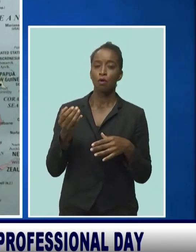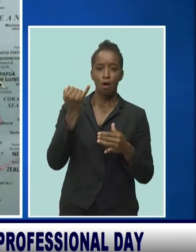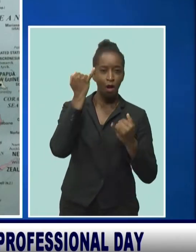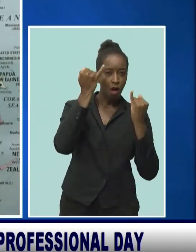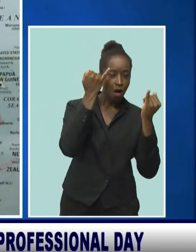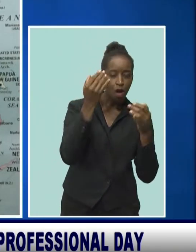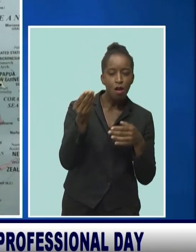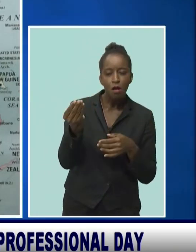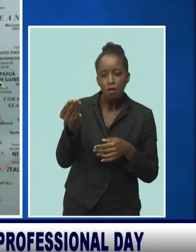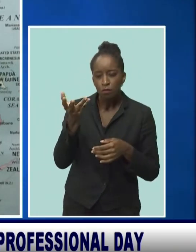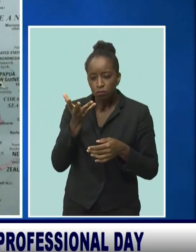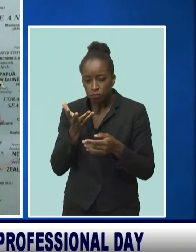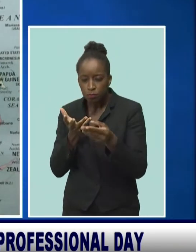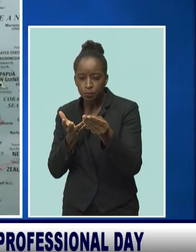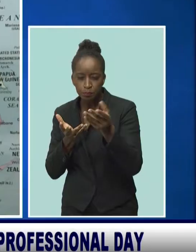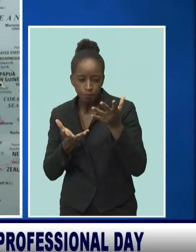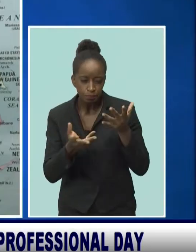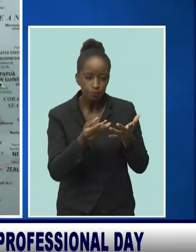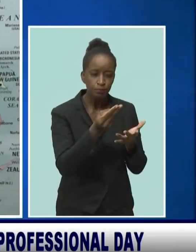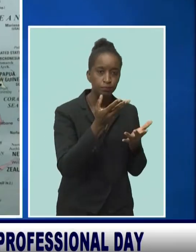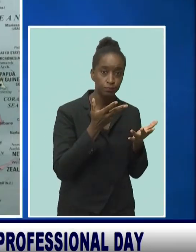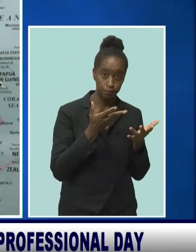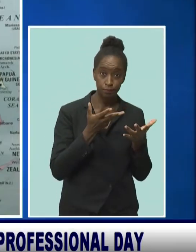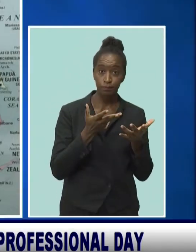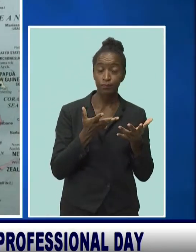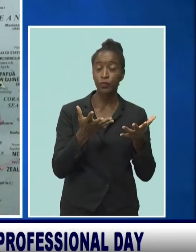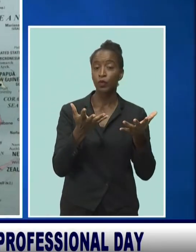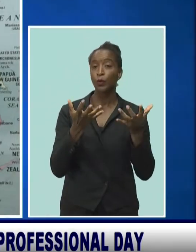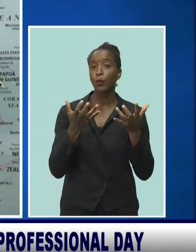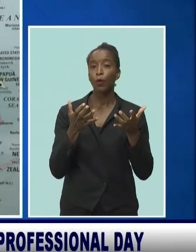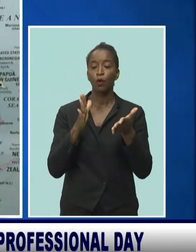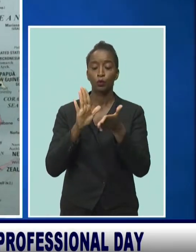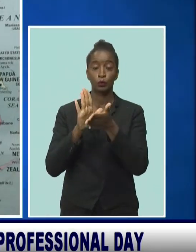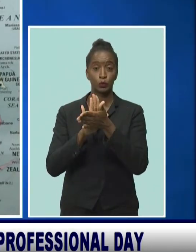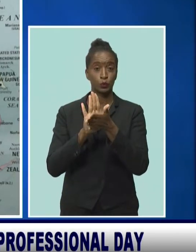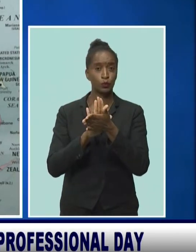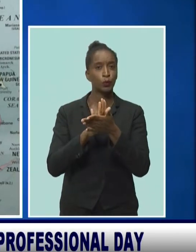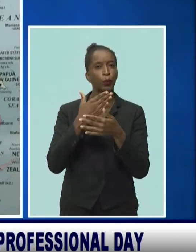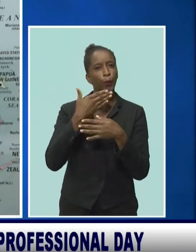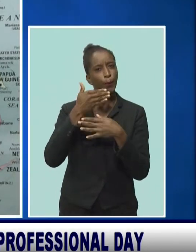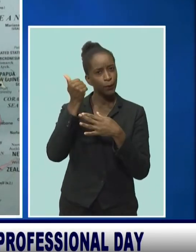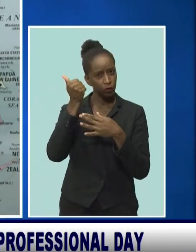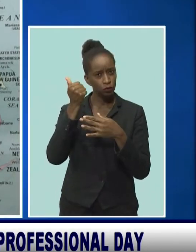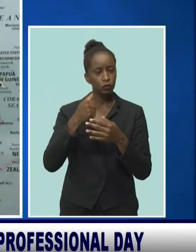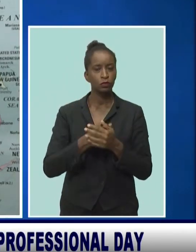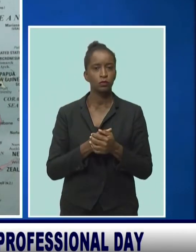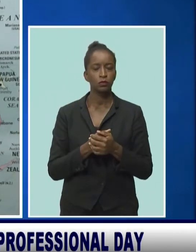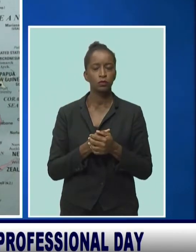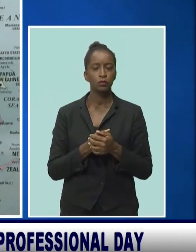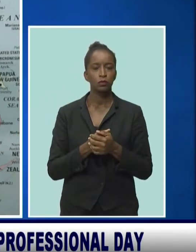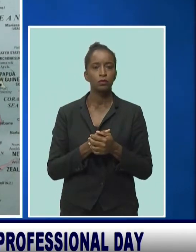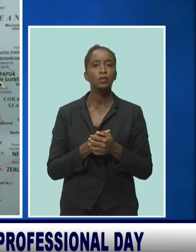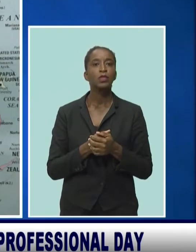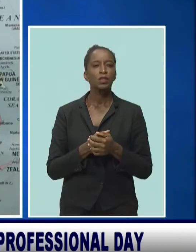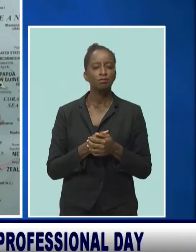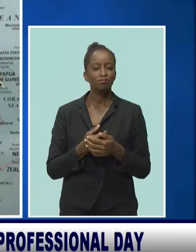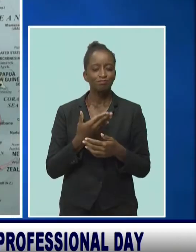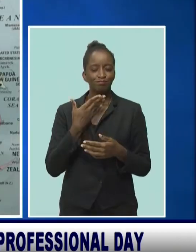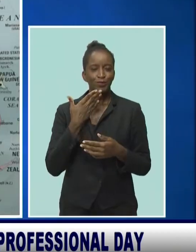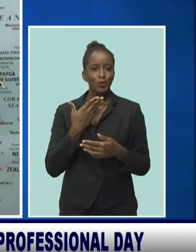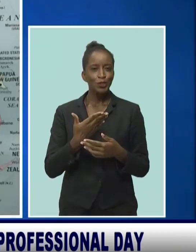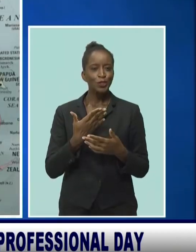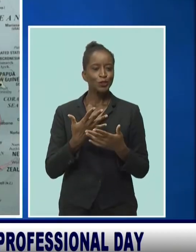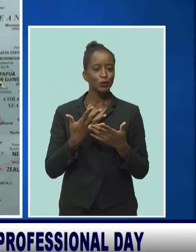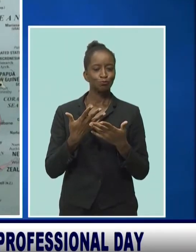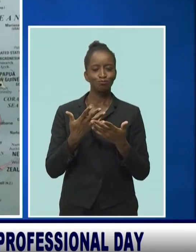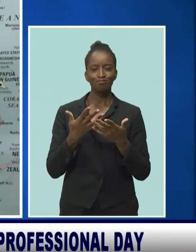best interest of making schools more effective, efficient, and ultimately more pleasant environments